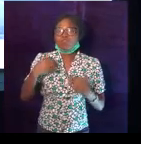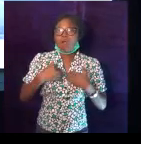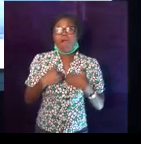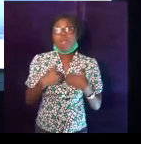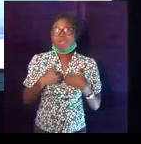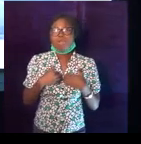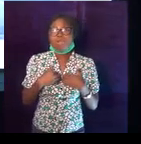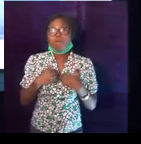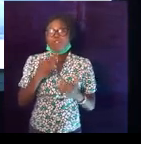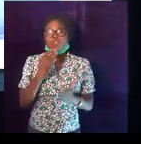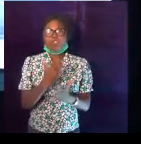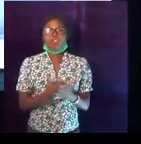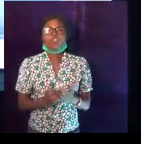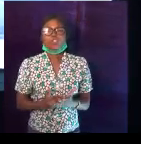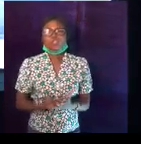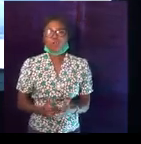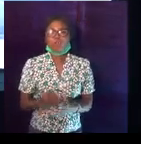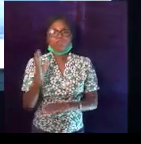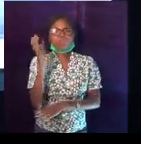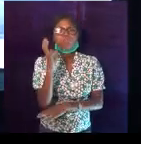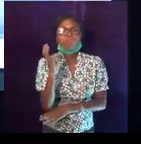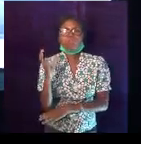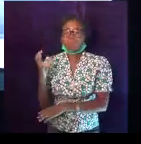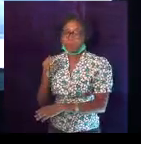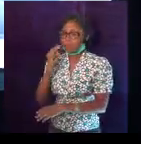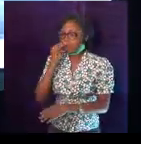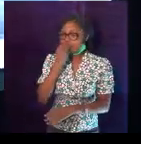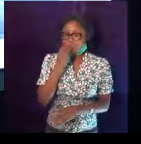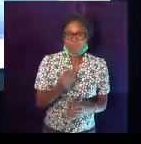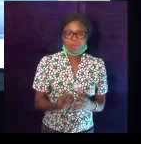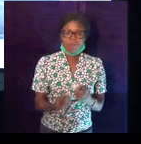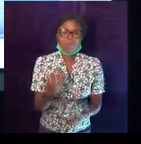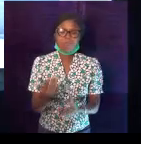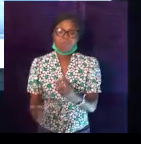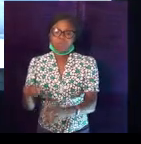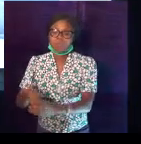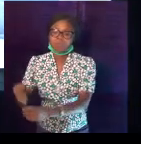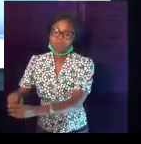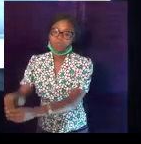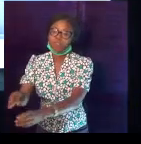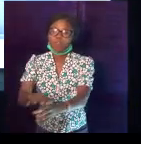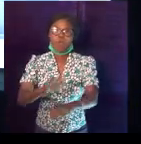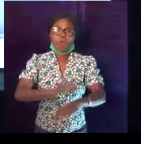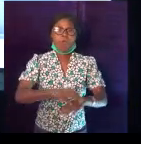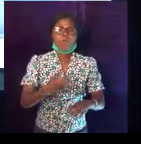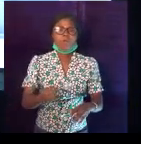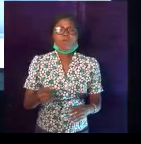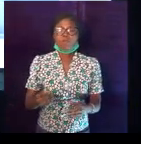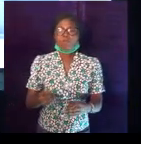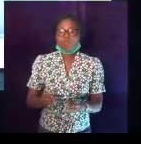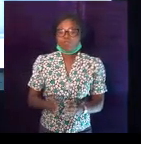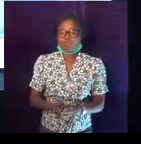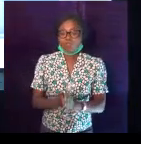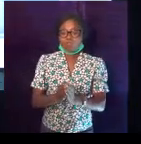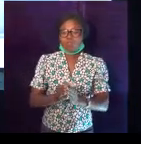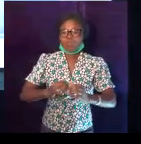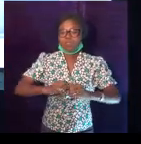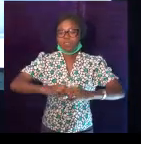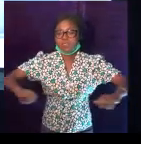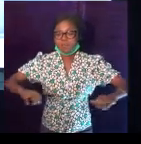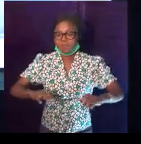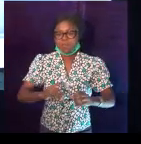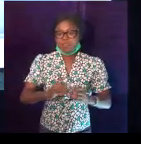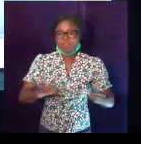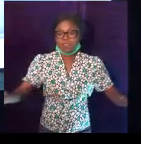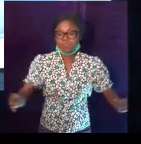lines of traffic, you have probably some grasses, some flowers planted along the way. Just a sort of demarcation between the right and the